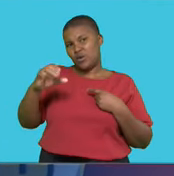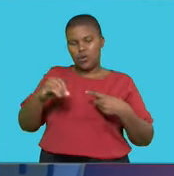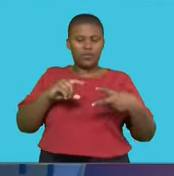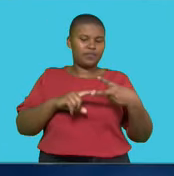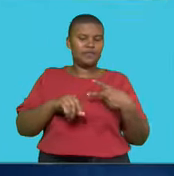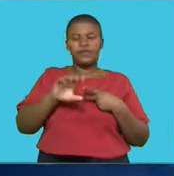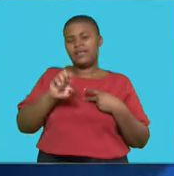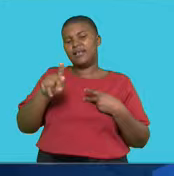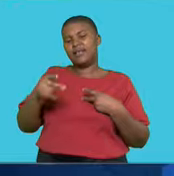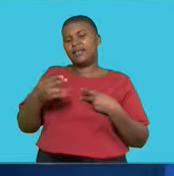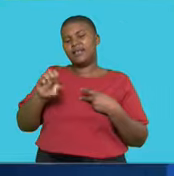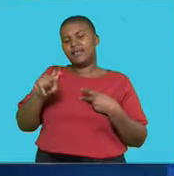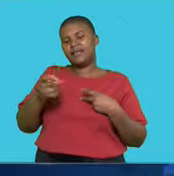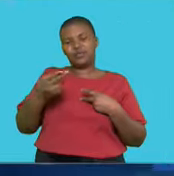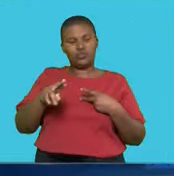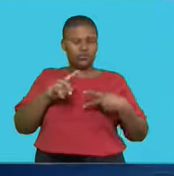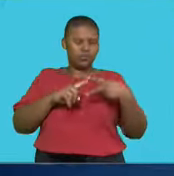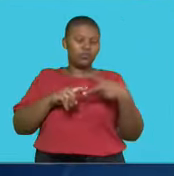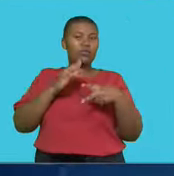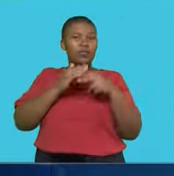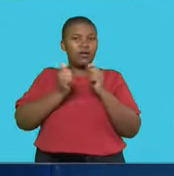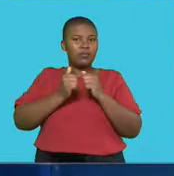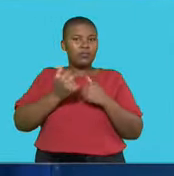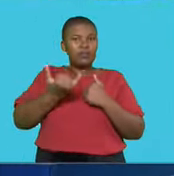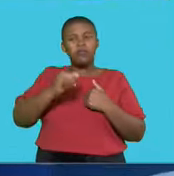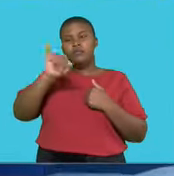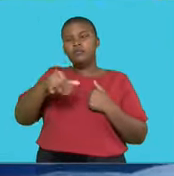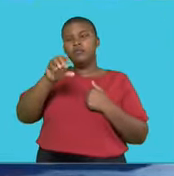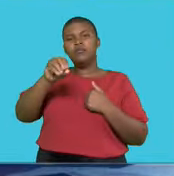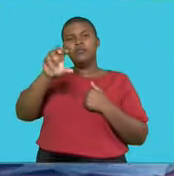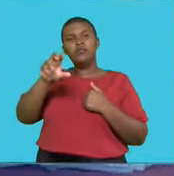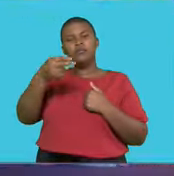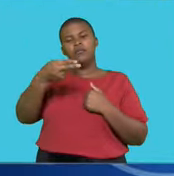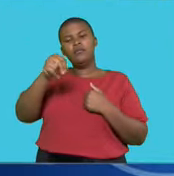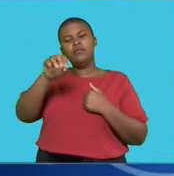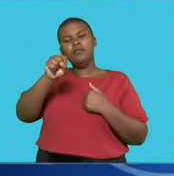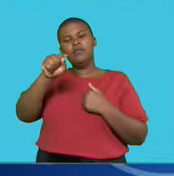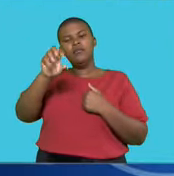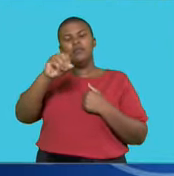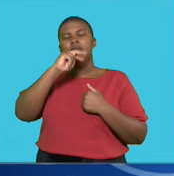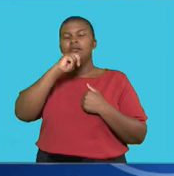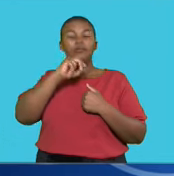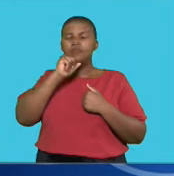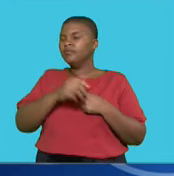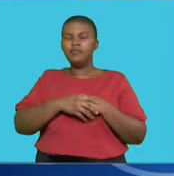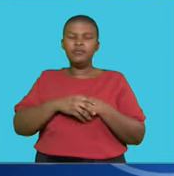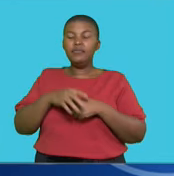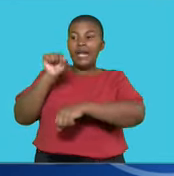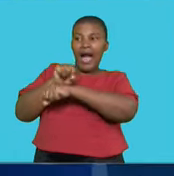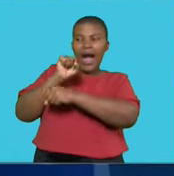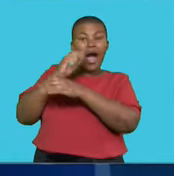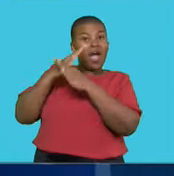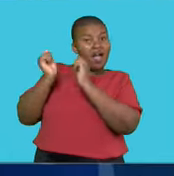Peoples Party. Kanti kumholi we-DA uJohnston Hazen uthi akakuthathi nje kancane ukusebenza ngokubambisana nalezi